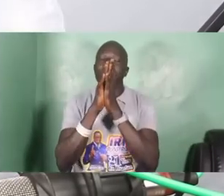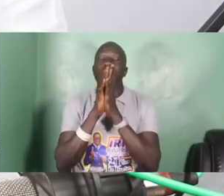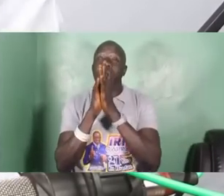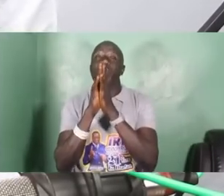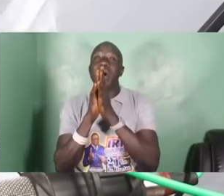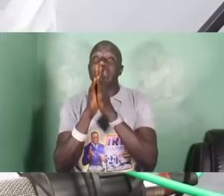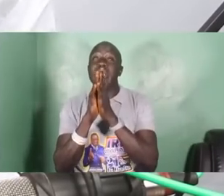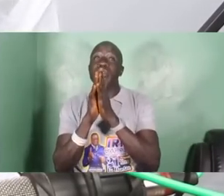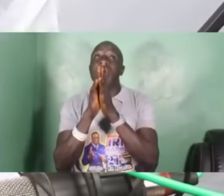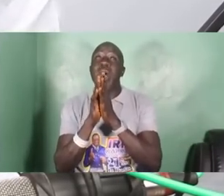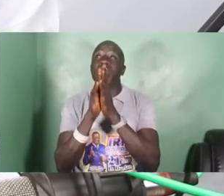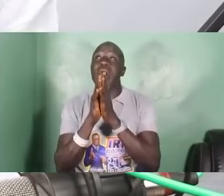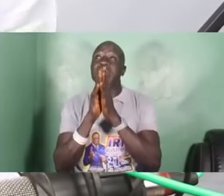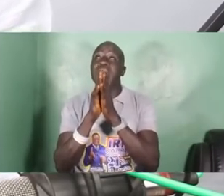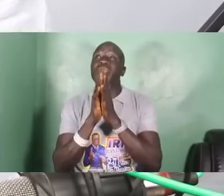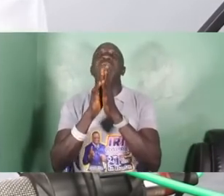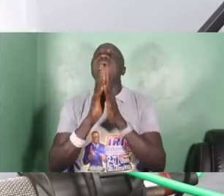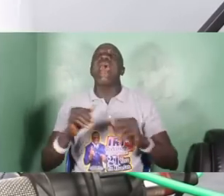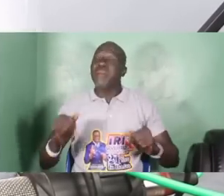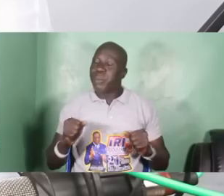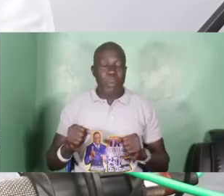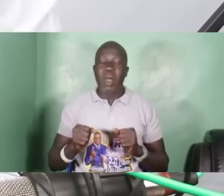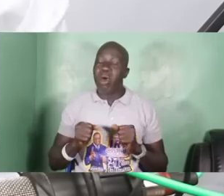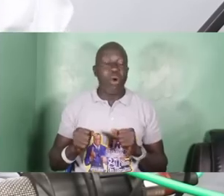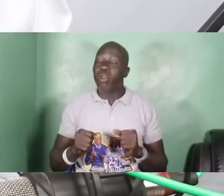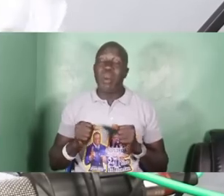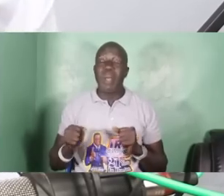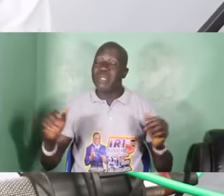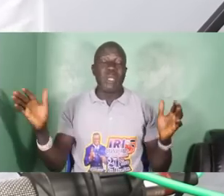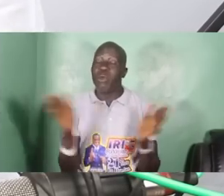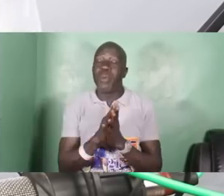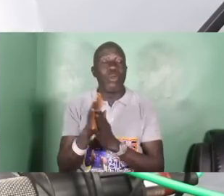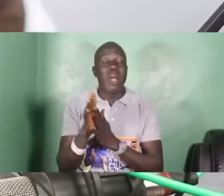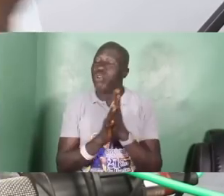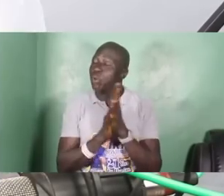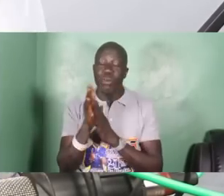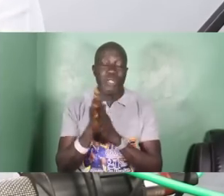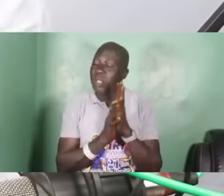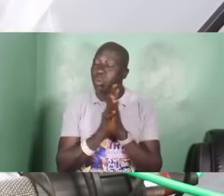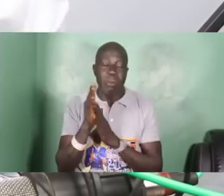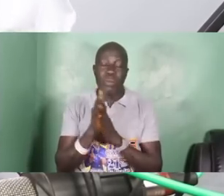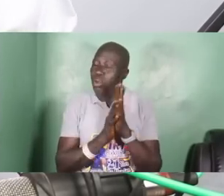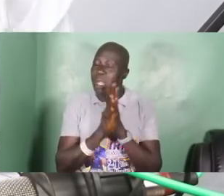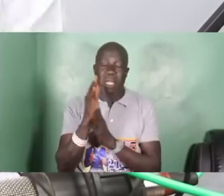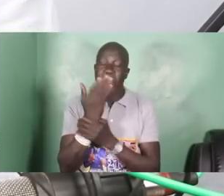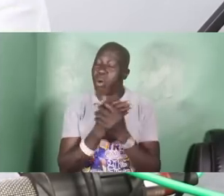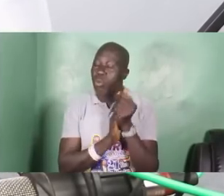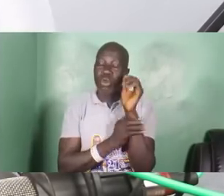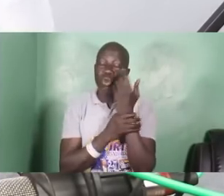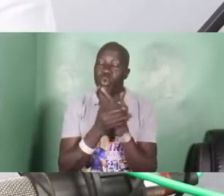Oya, Oya, Oya, Oya, Oya, Oya, Oya, Oya, Oya, Oya, Oya, Oya, Oya,